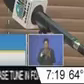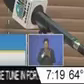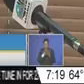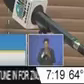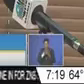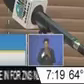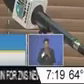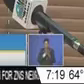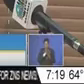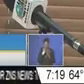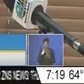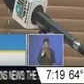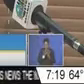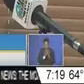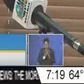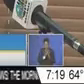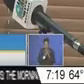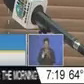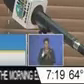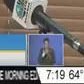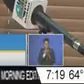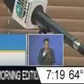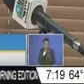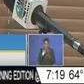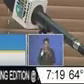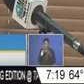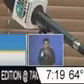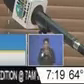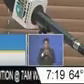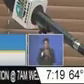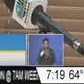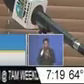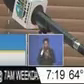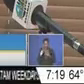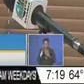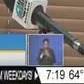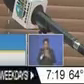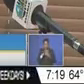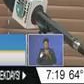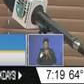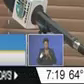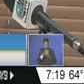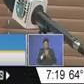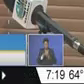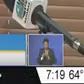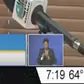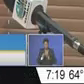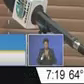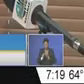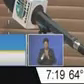of January, but that didn't work, and so we will continue our efforts in trying to